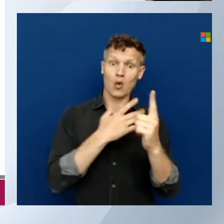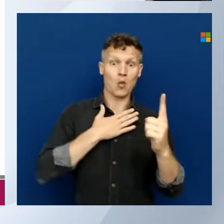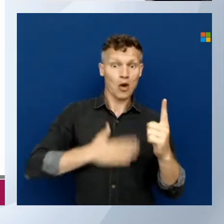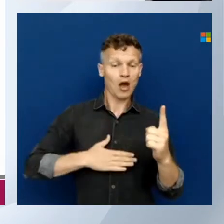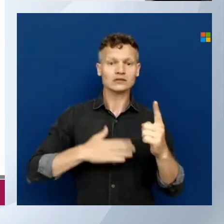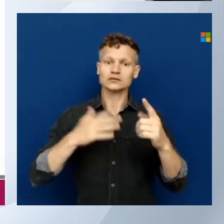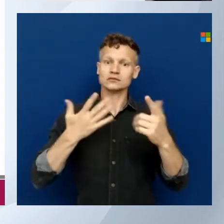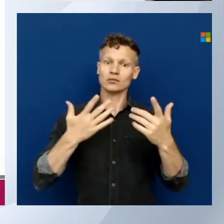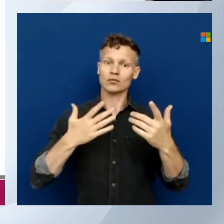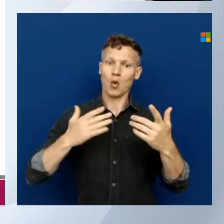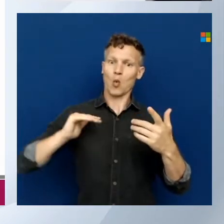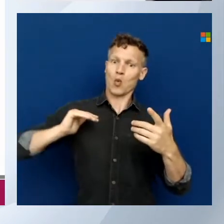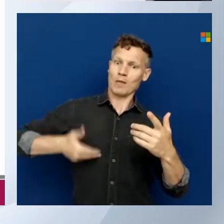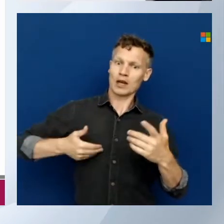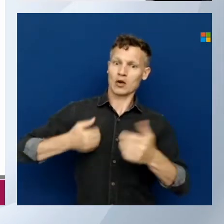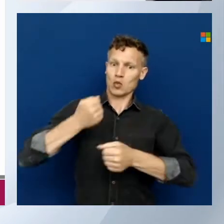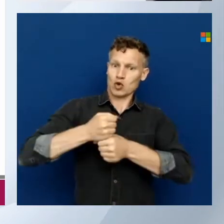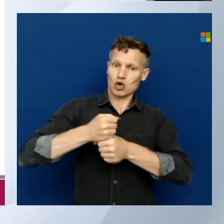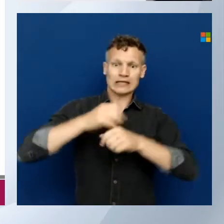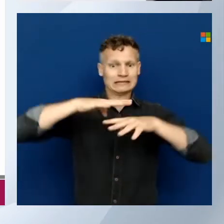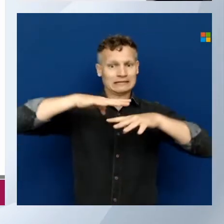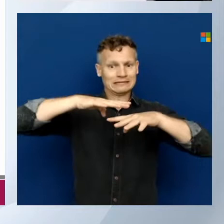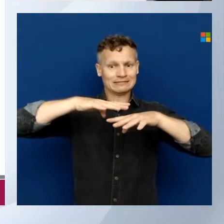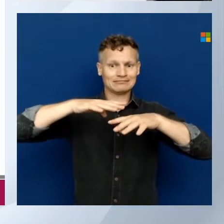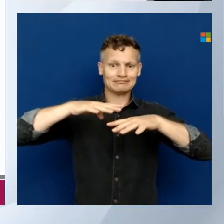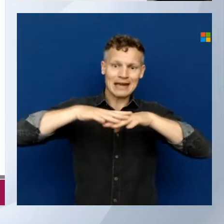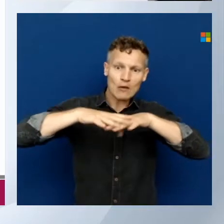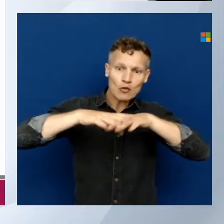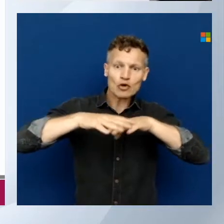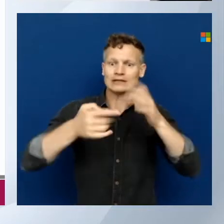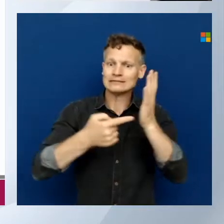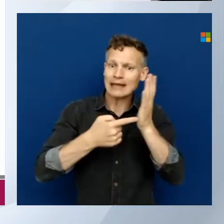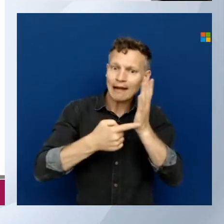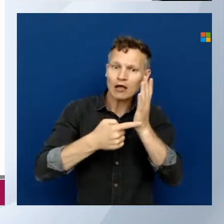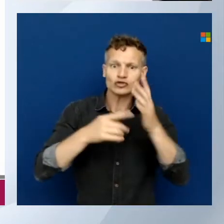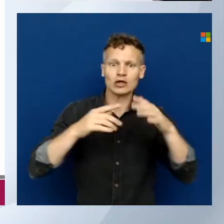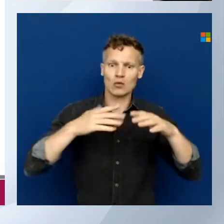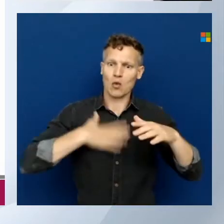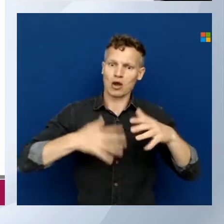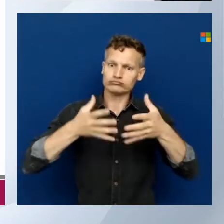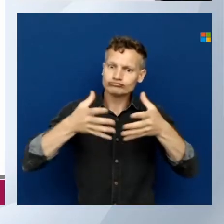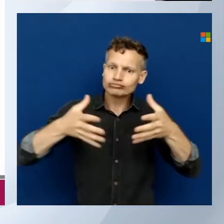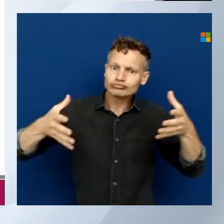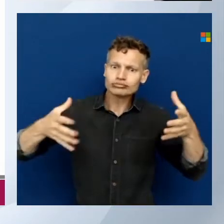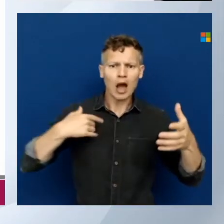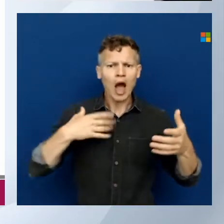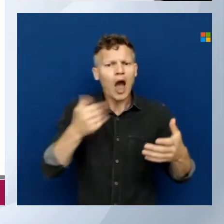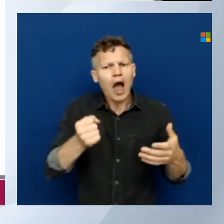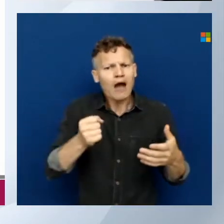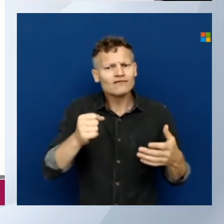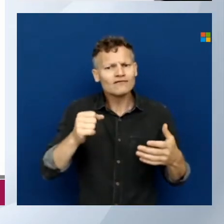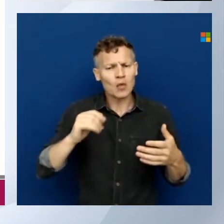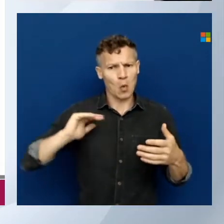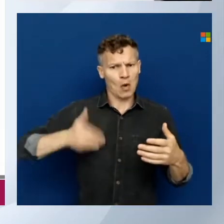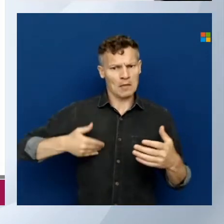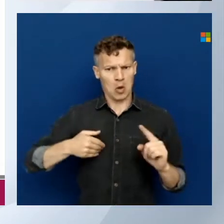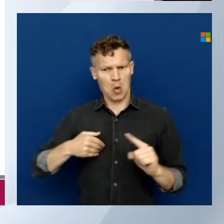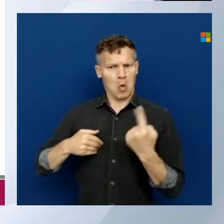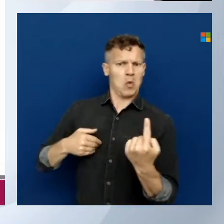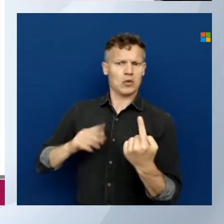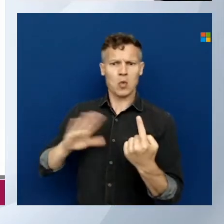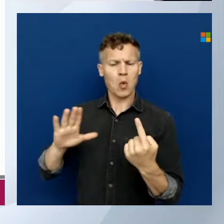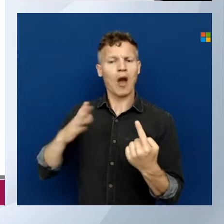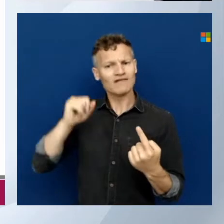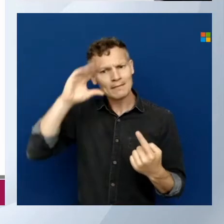we are allowed and even have the men join in to sponsor women to become more visible within the